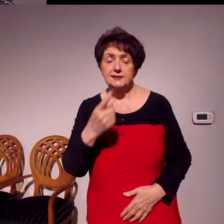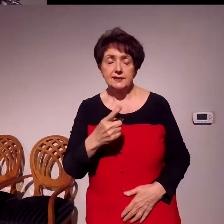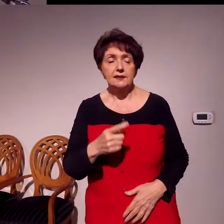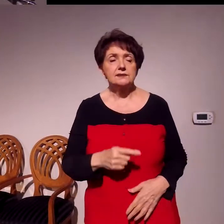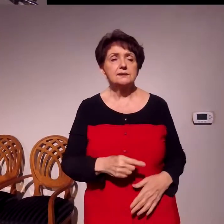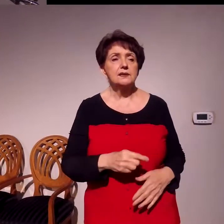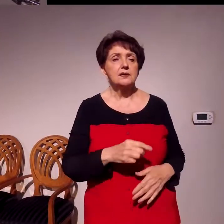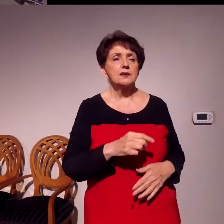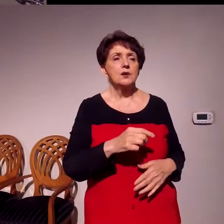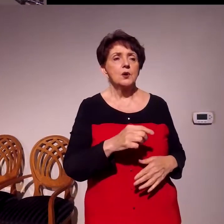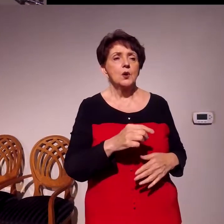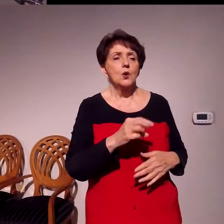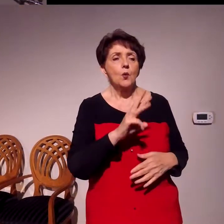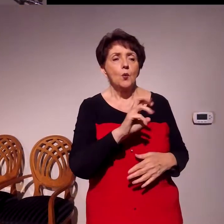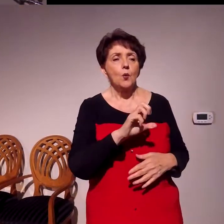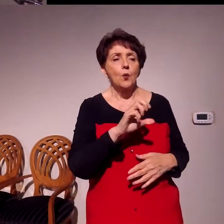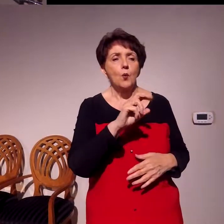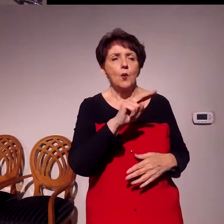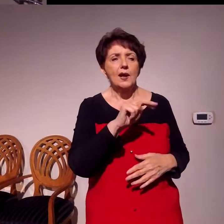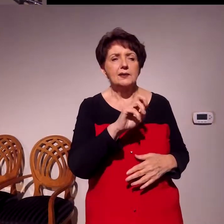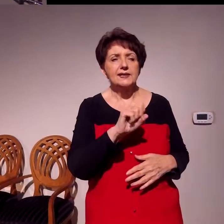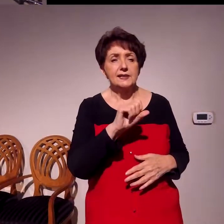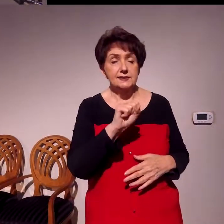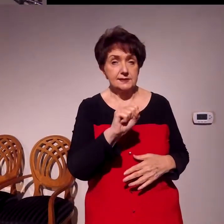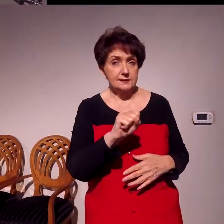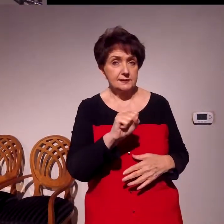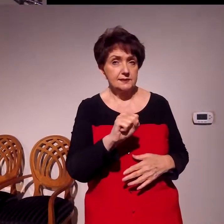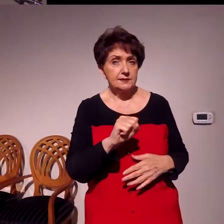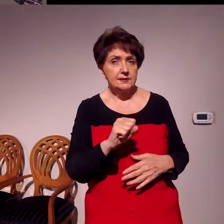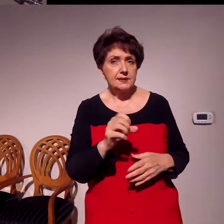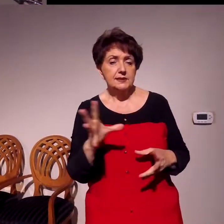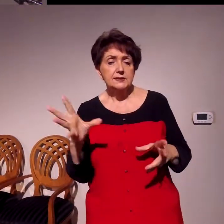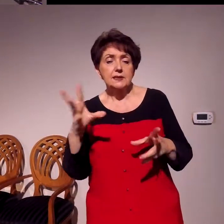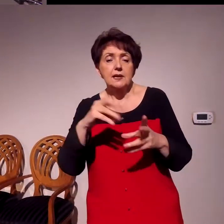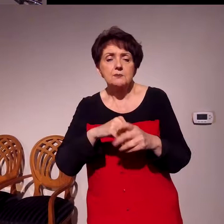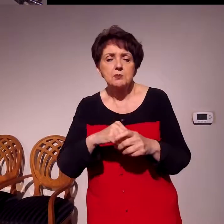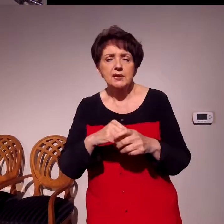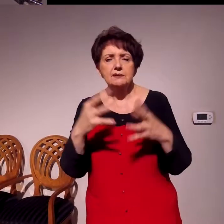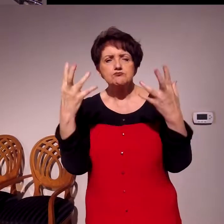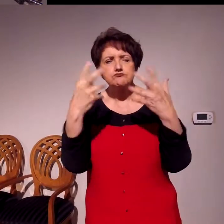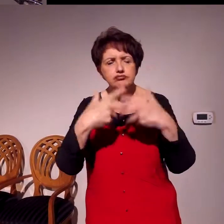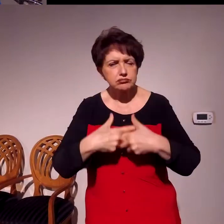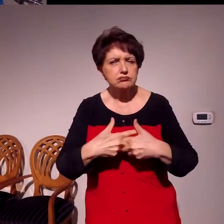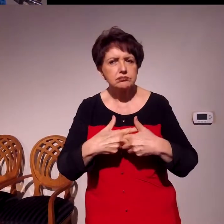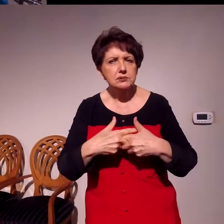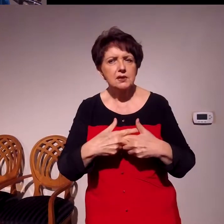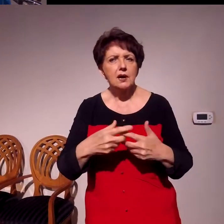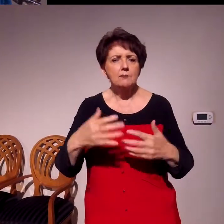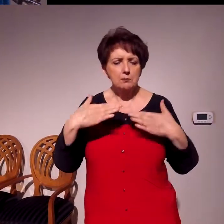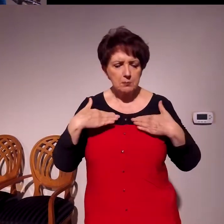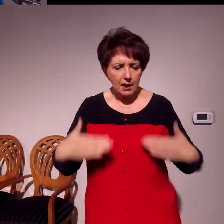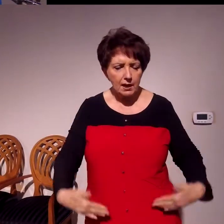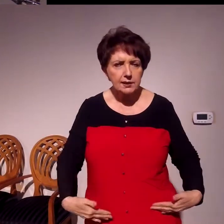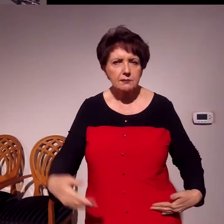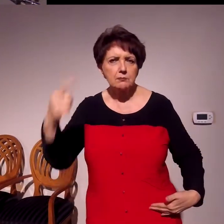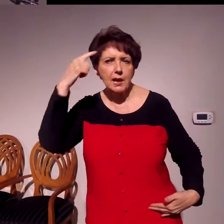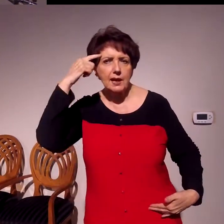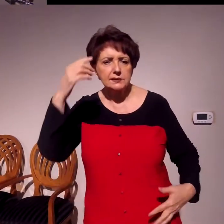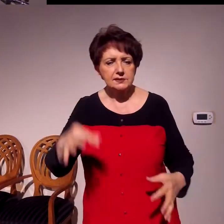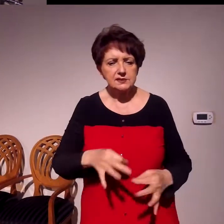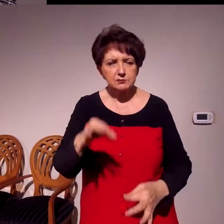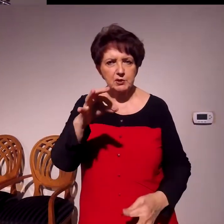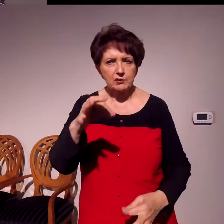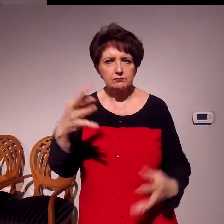the complete integration of body, mind, and spirit. The complete integration of body, mind, and spirit.